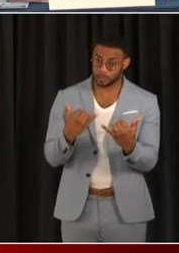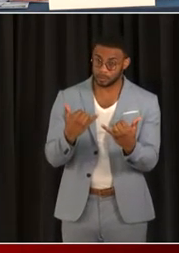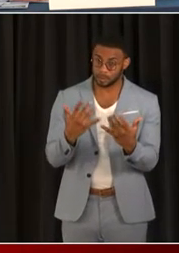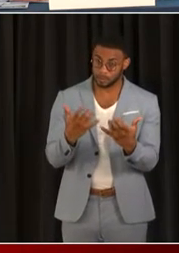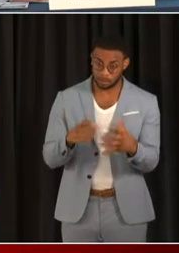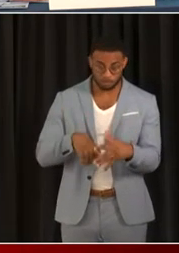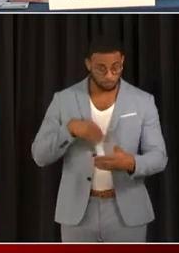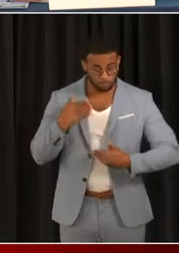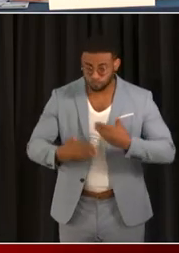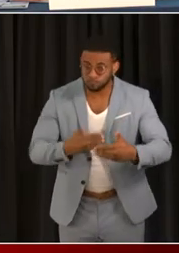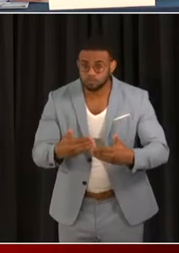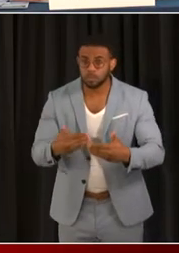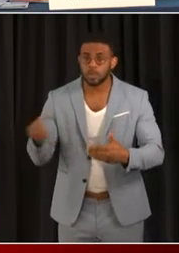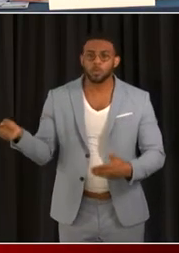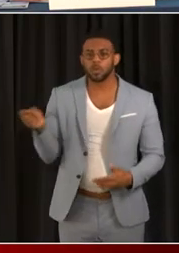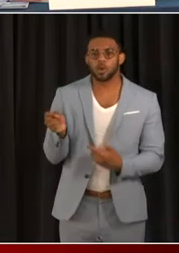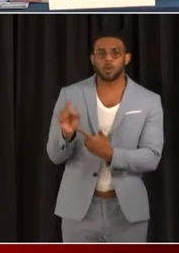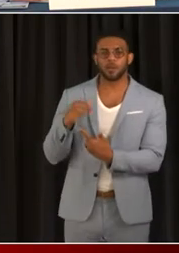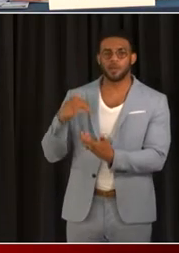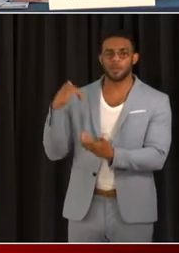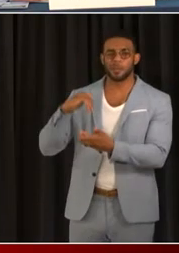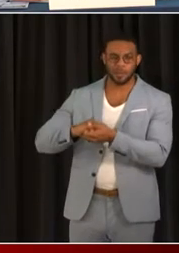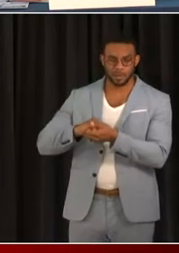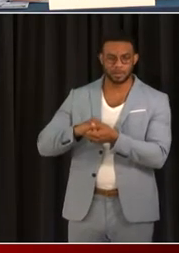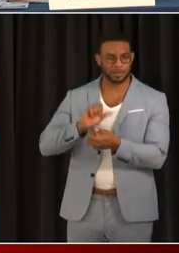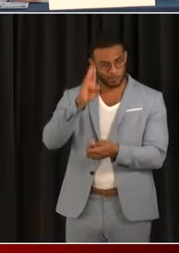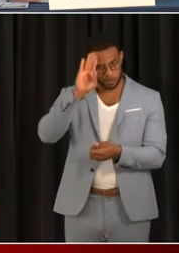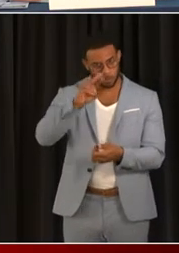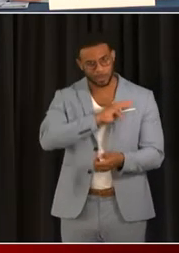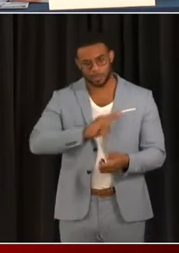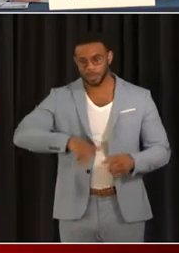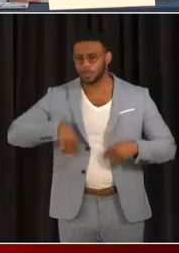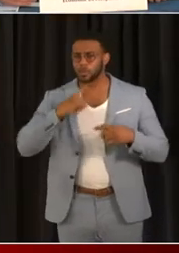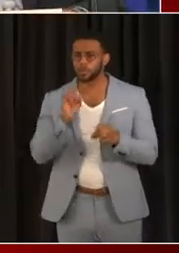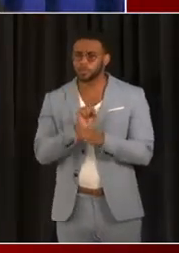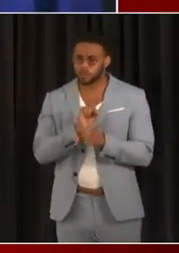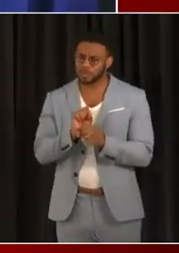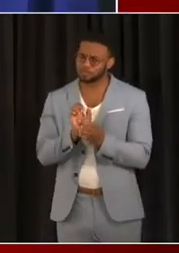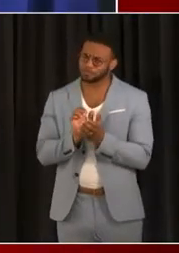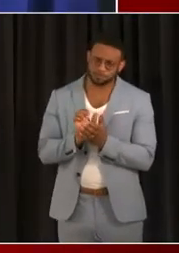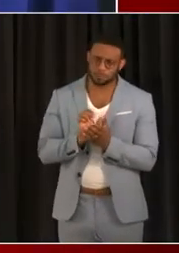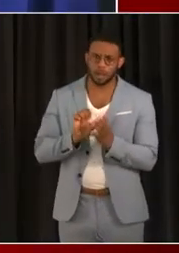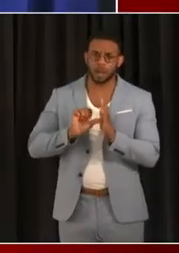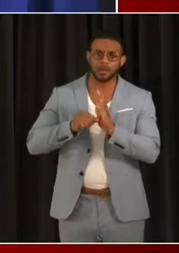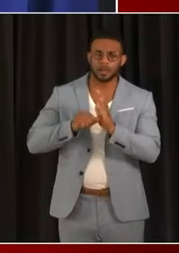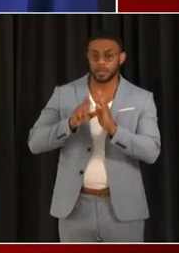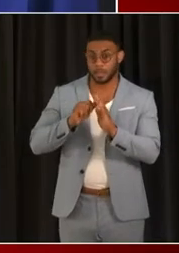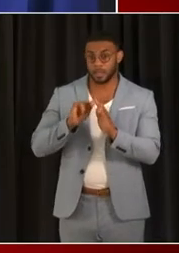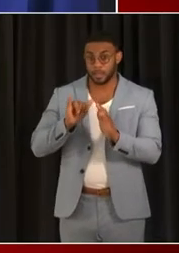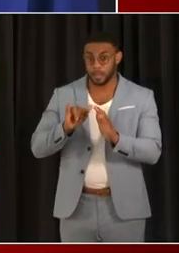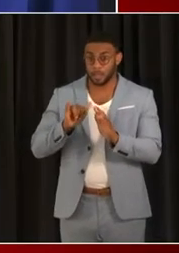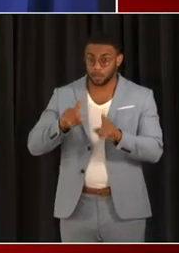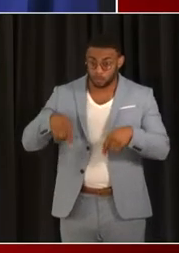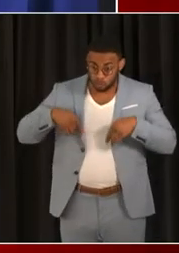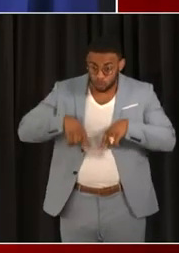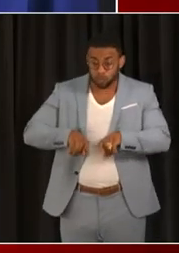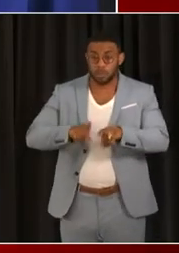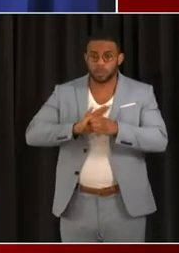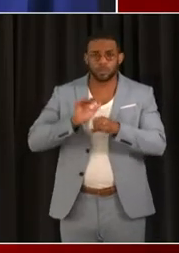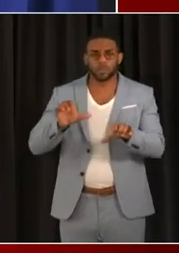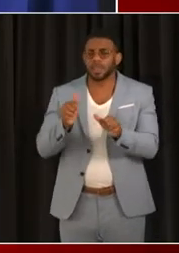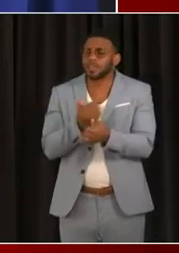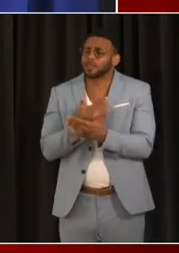and I want to get right to it and bring in one of our partners. As you know, the mayor has really pushed hard to make sure that throughout the pandemic,